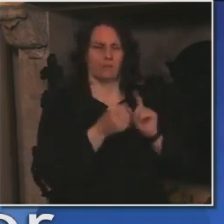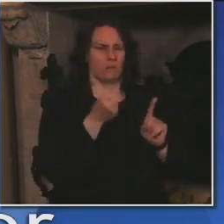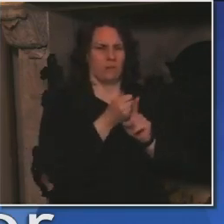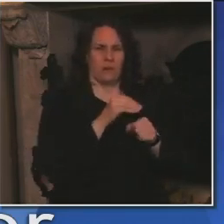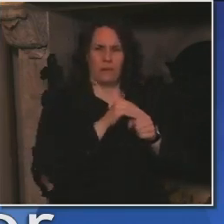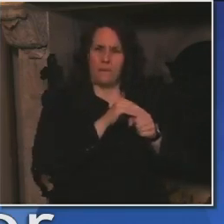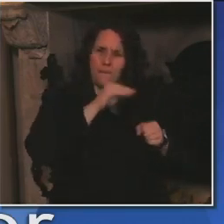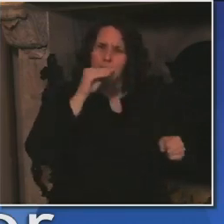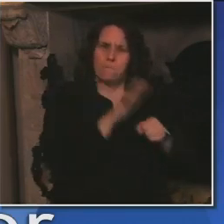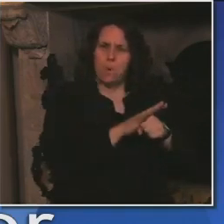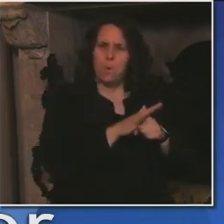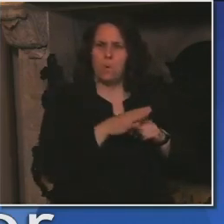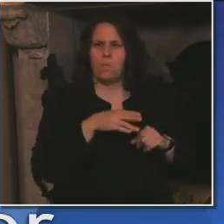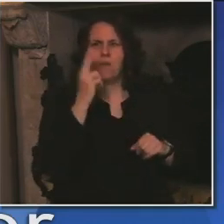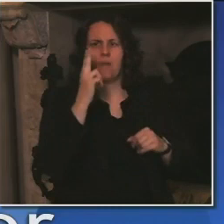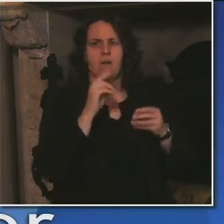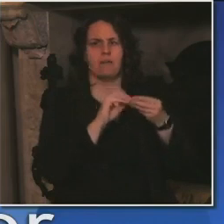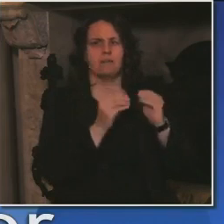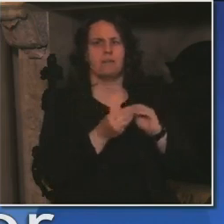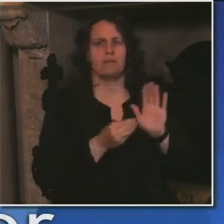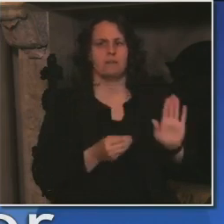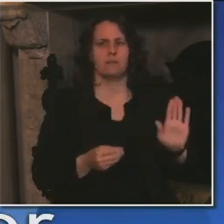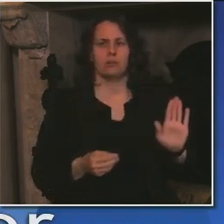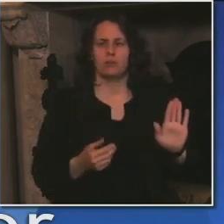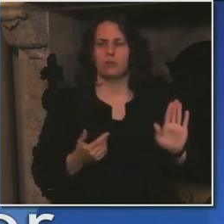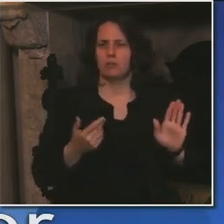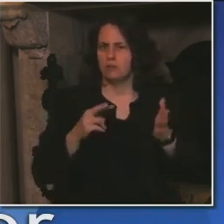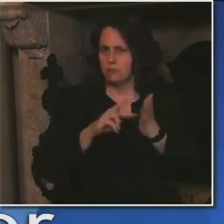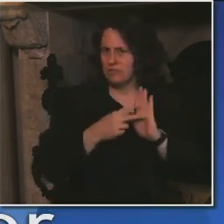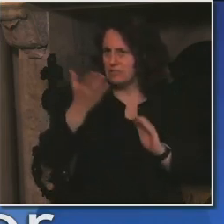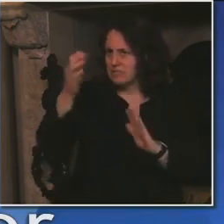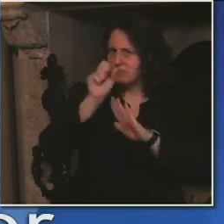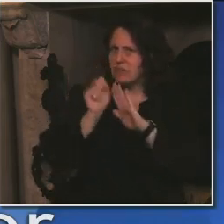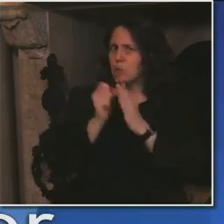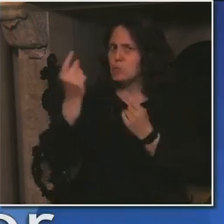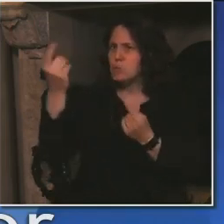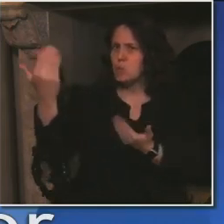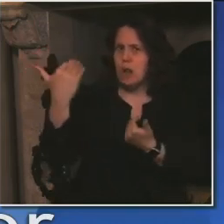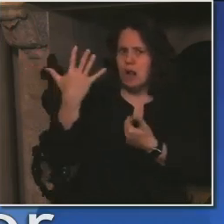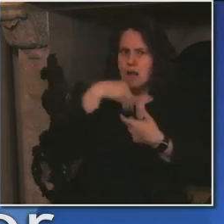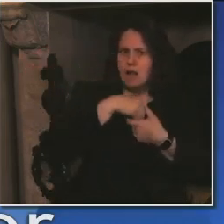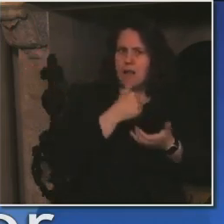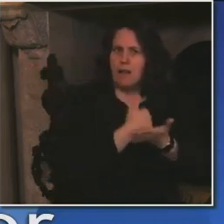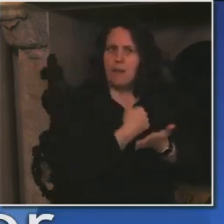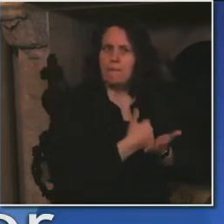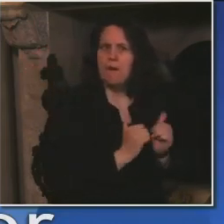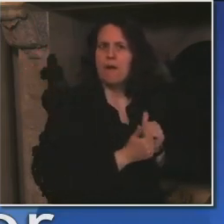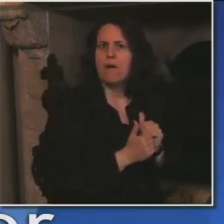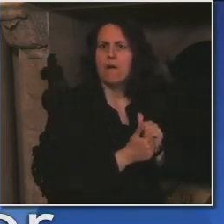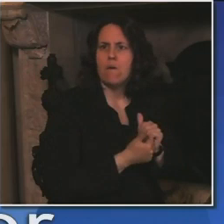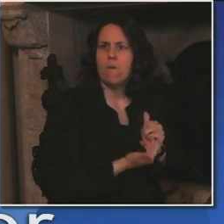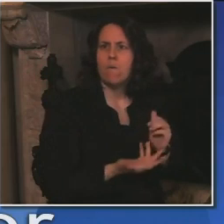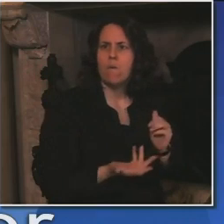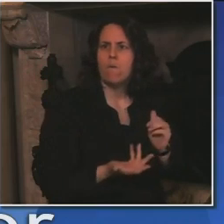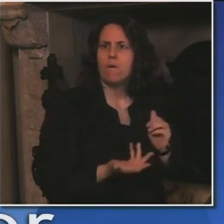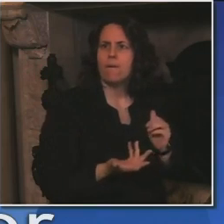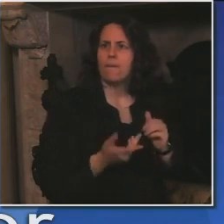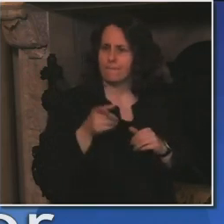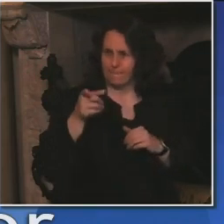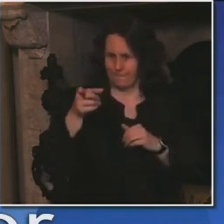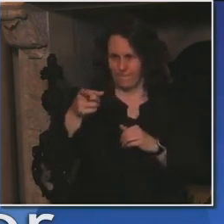state doing to assist in Brown County? And specifically also, you're talking about conducting more tests. You'd like to